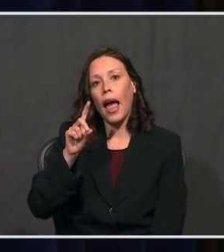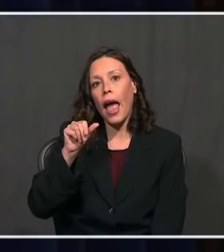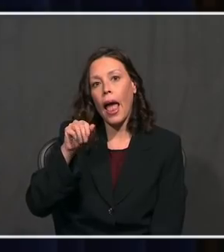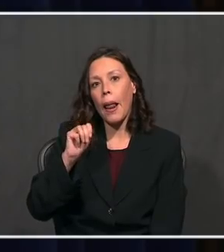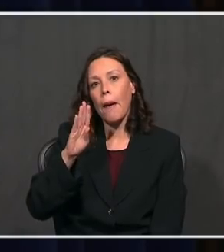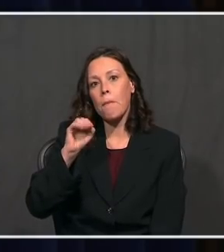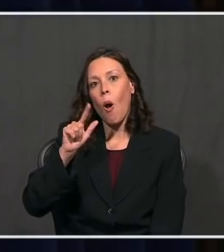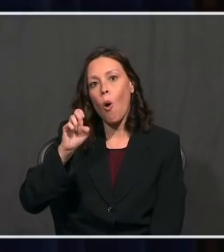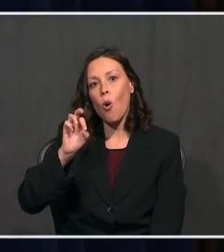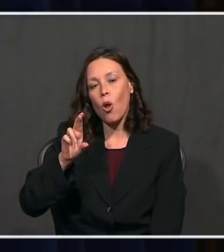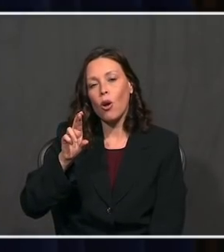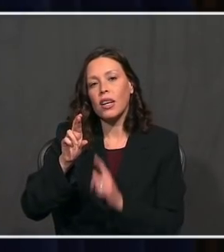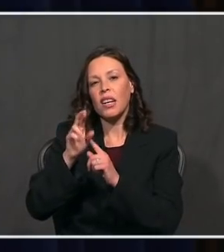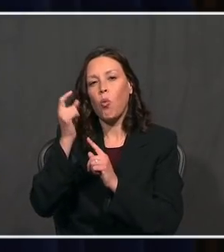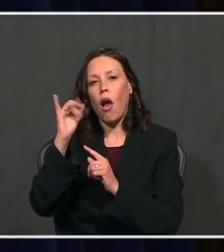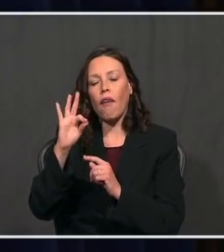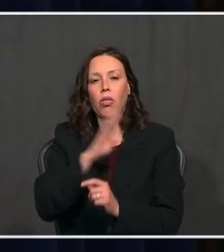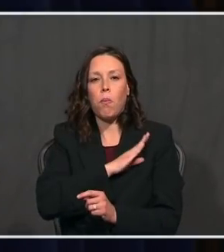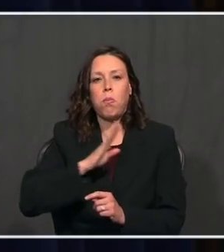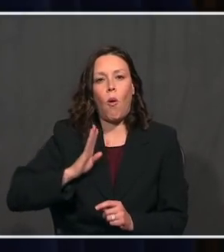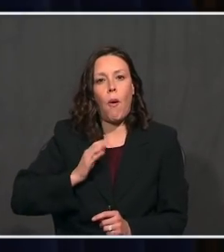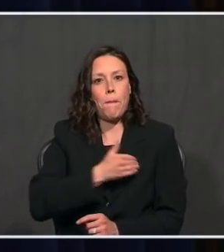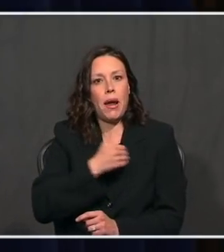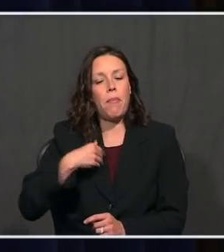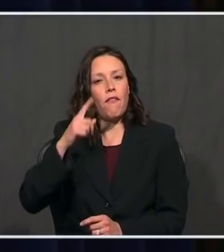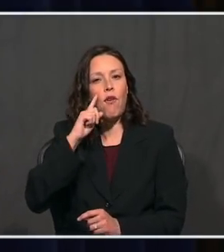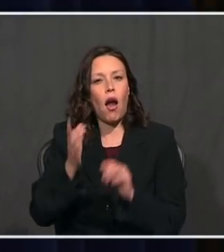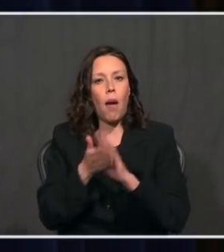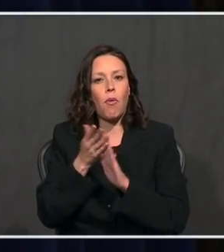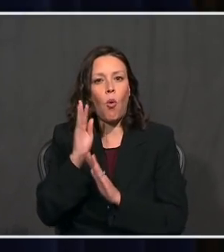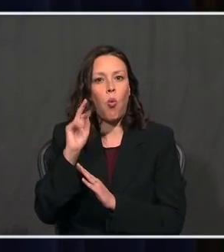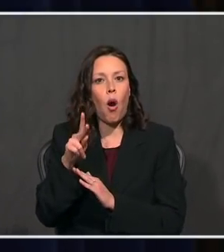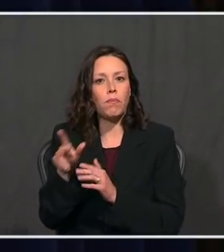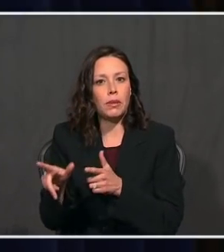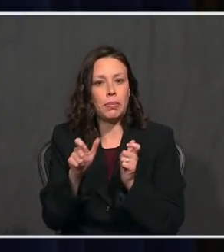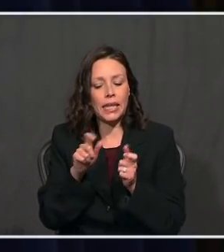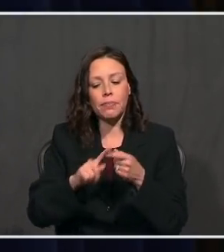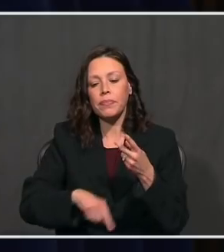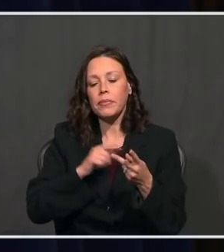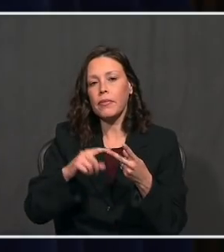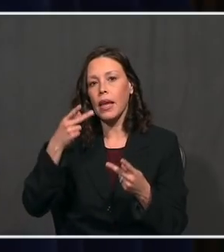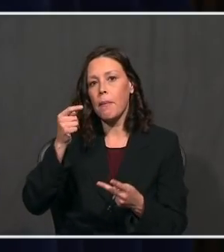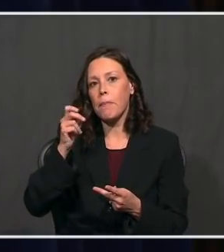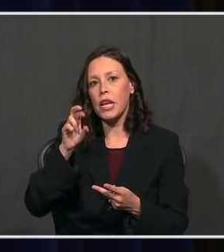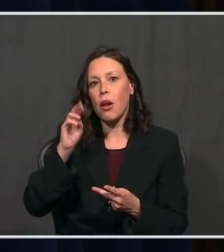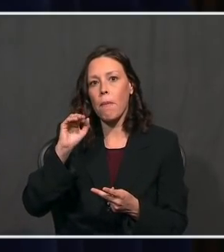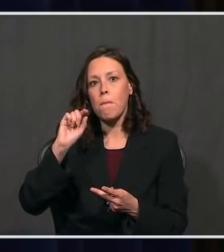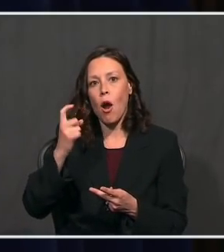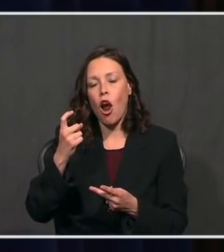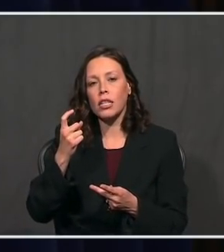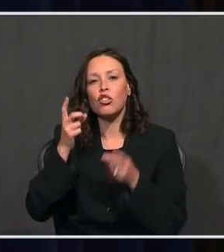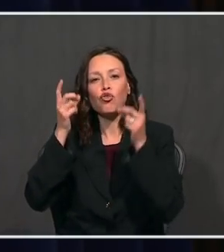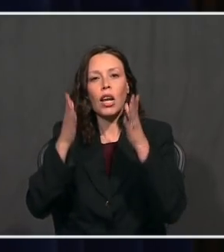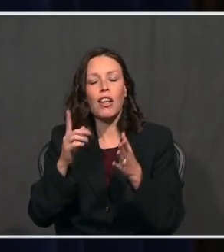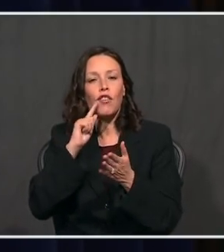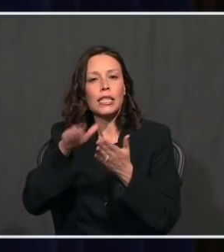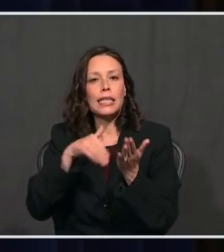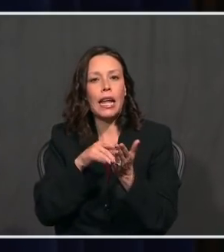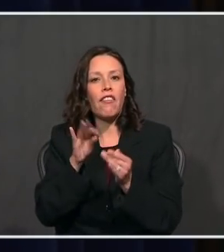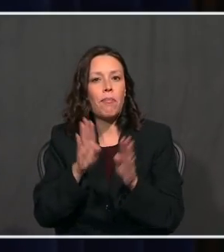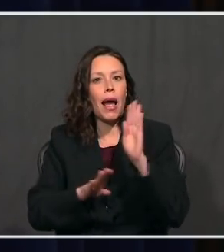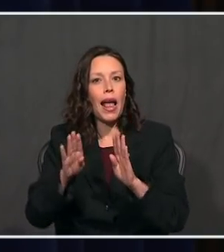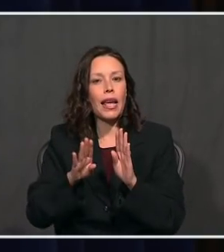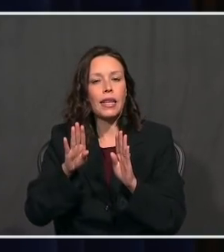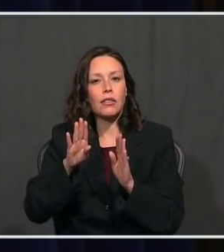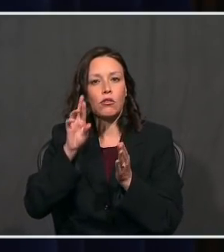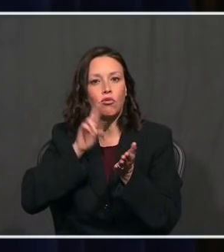board members, have a discussion with Dr. Peter Marks, who's the director for the Center of Biologics Evaluation and Research. For those of you who don't know